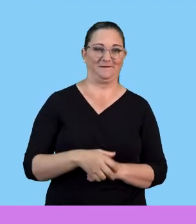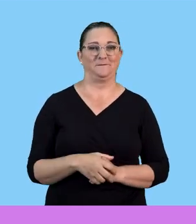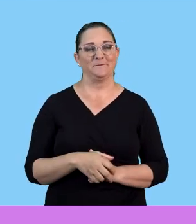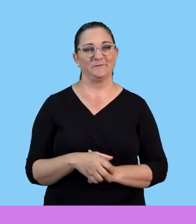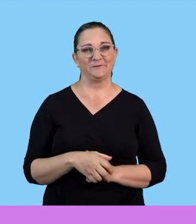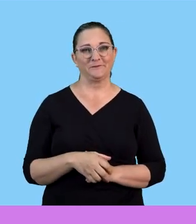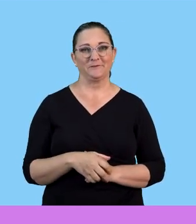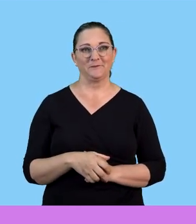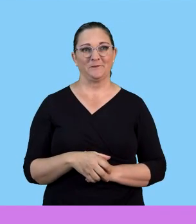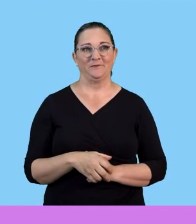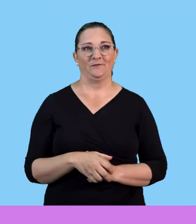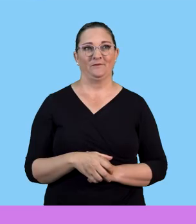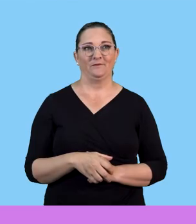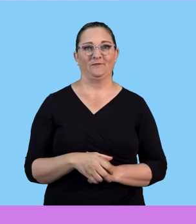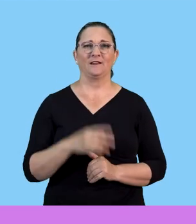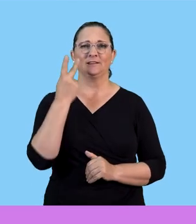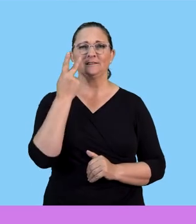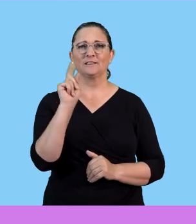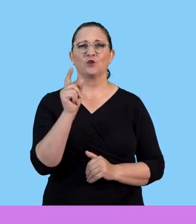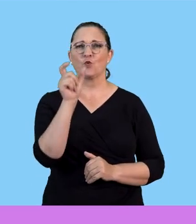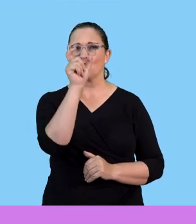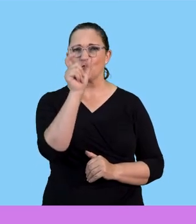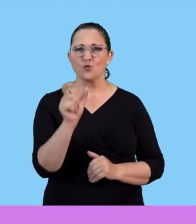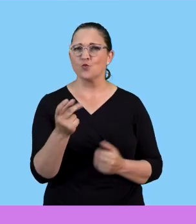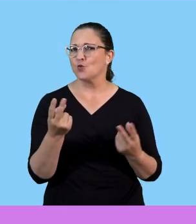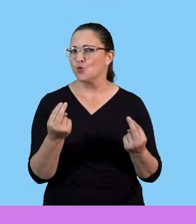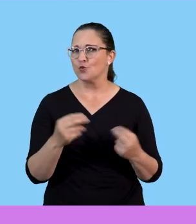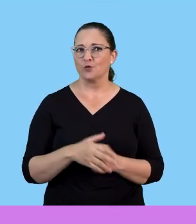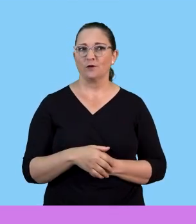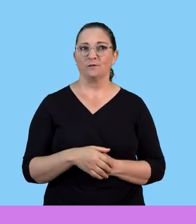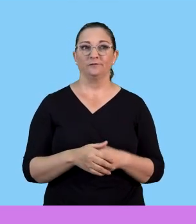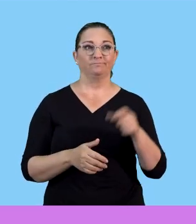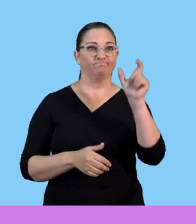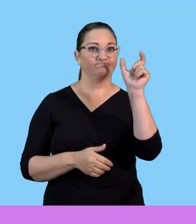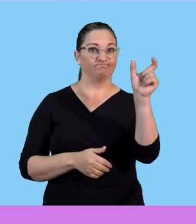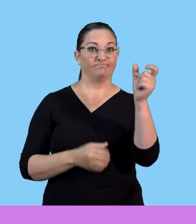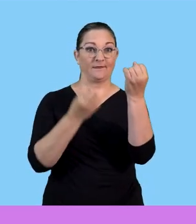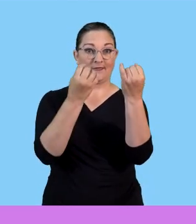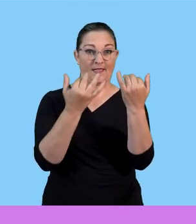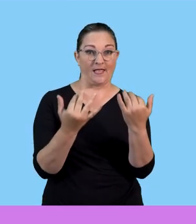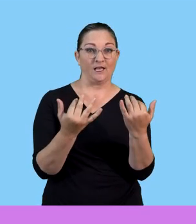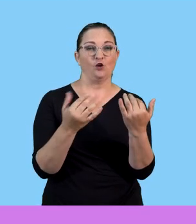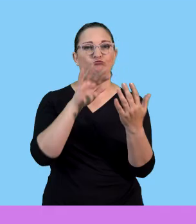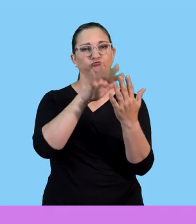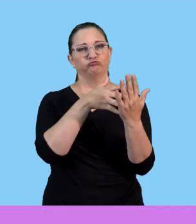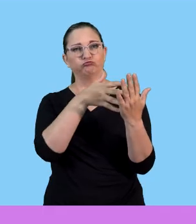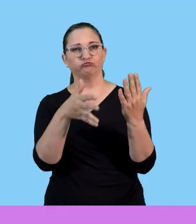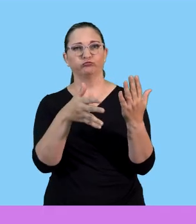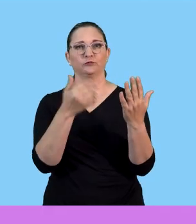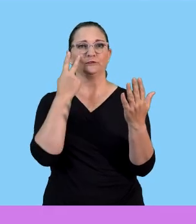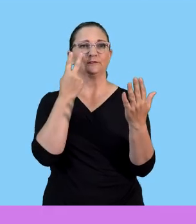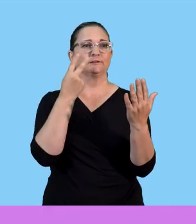inclusive. Let's look at the new words. Account statement is a record